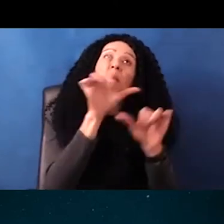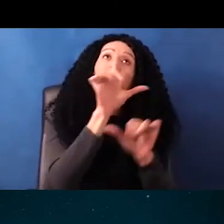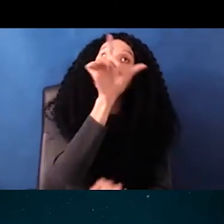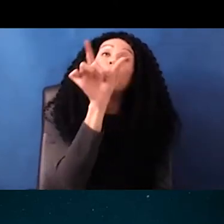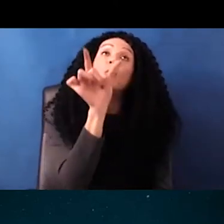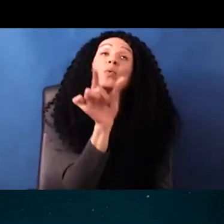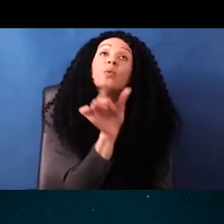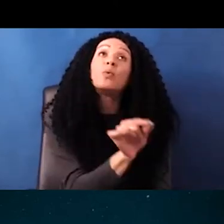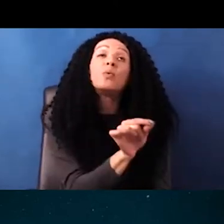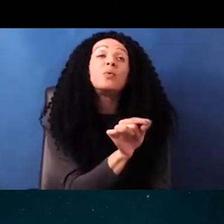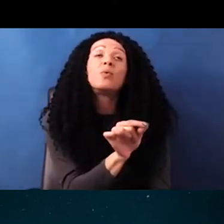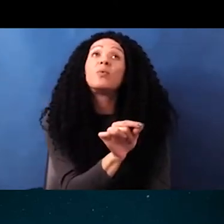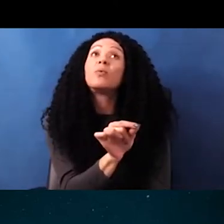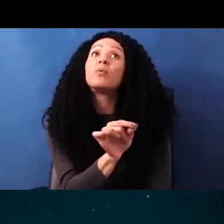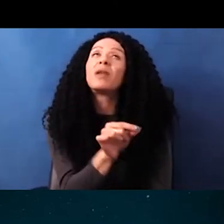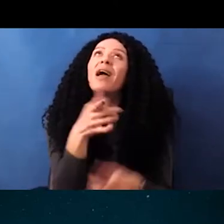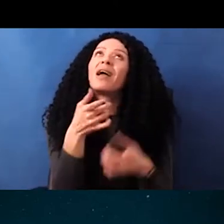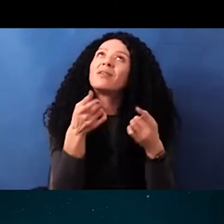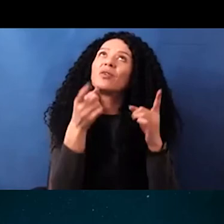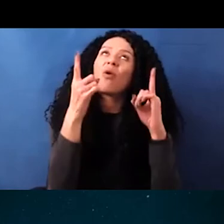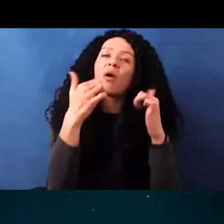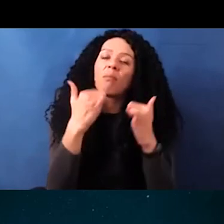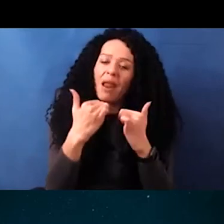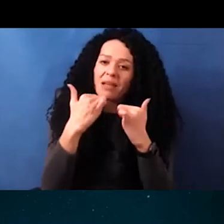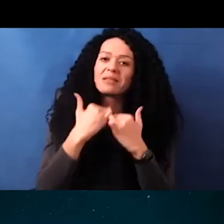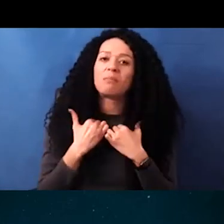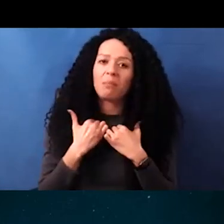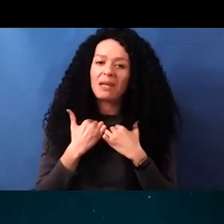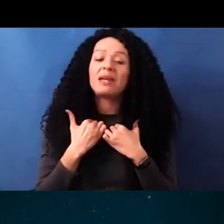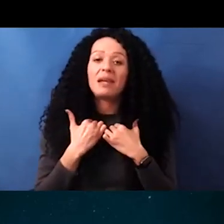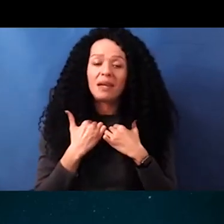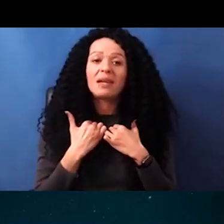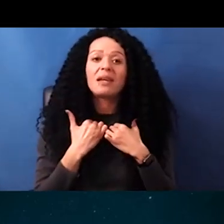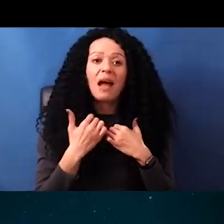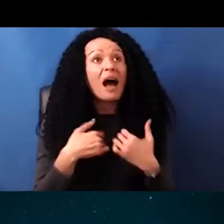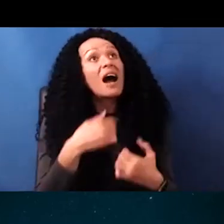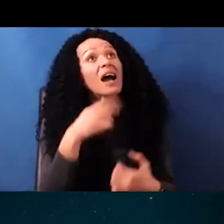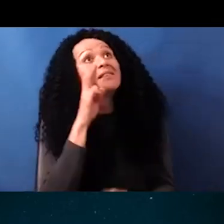the moon, and the moon and God bless me.